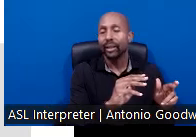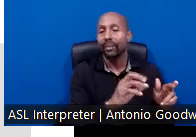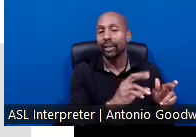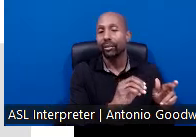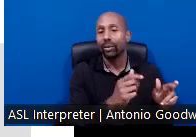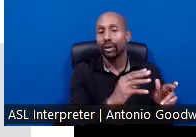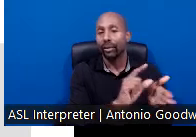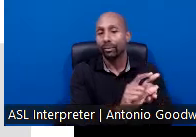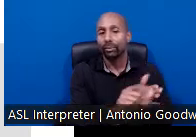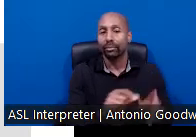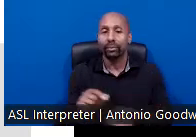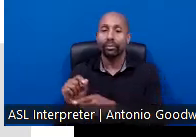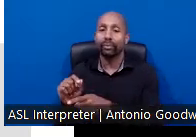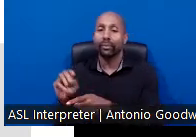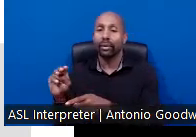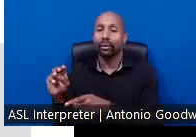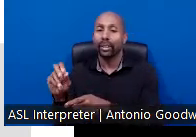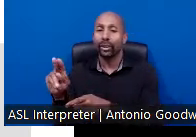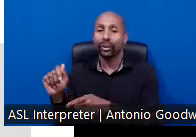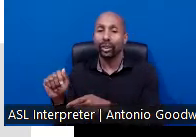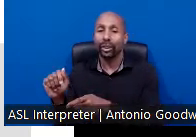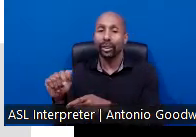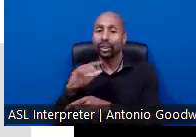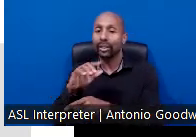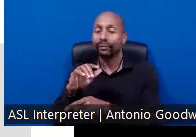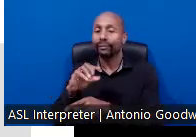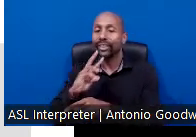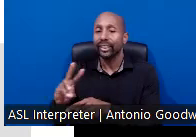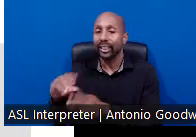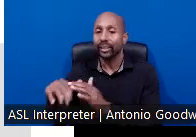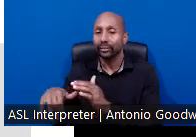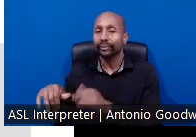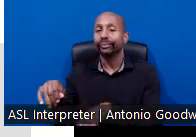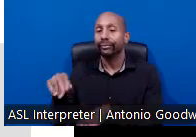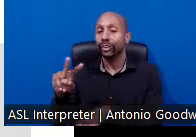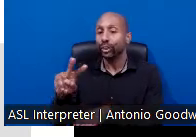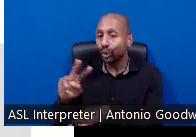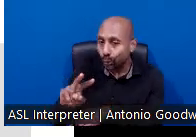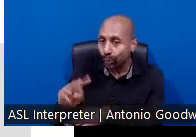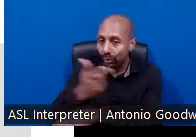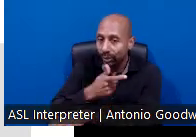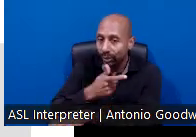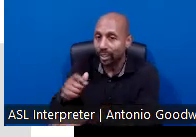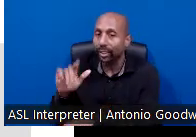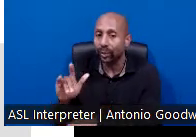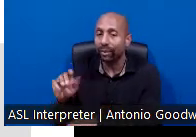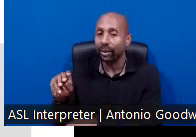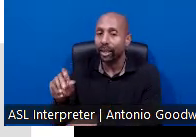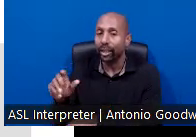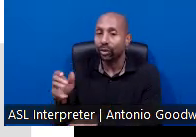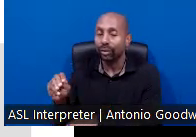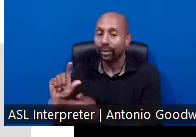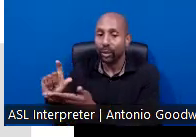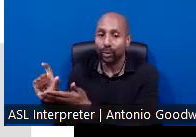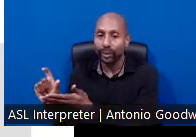then for children 12 and up are all going to receive different doses, which are different doses than those folks who are 18